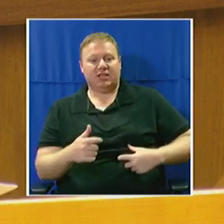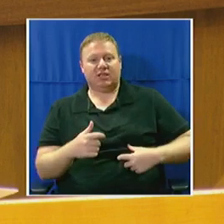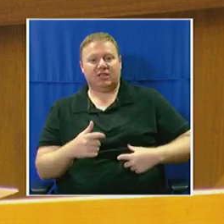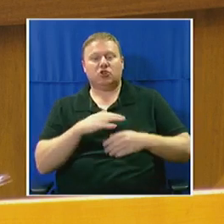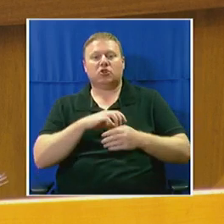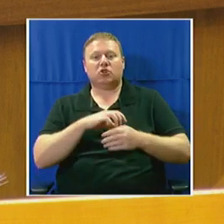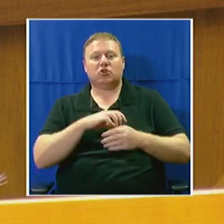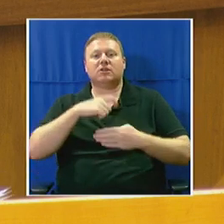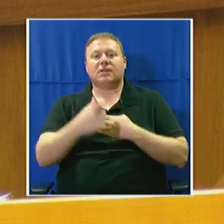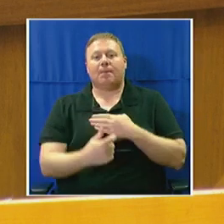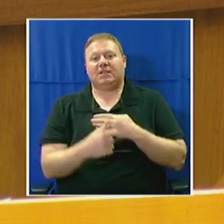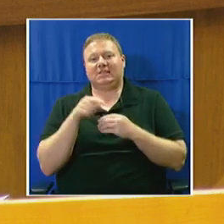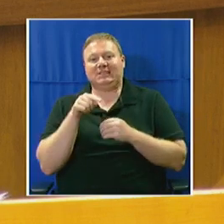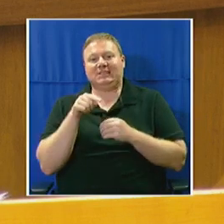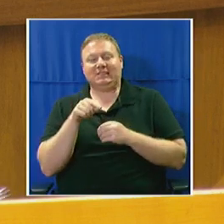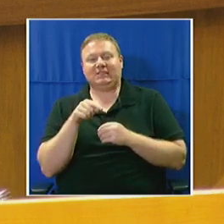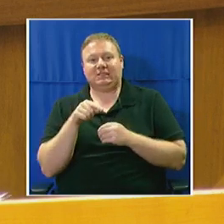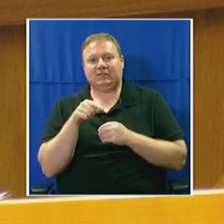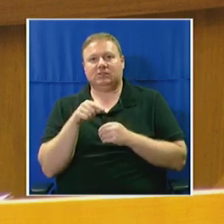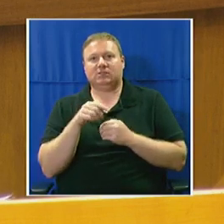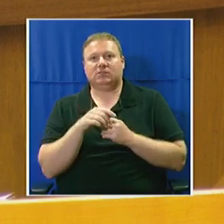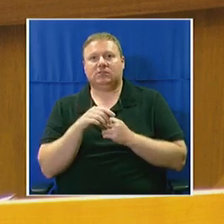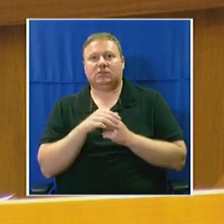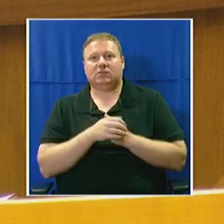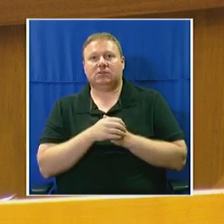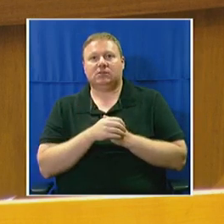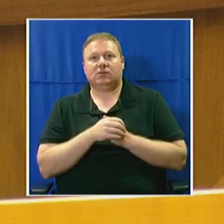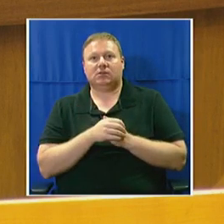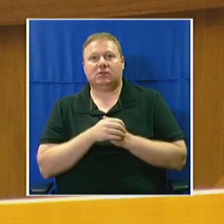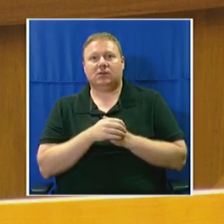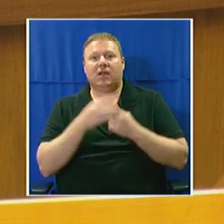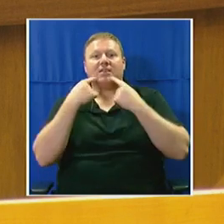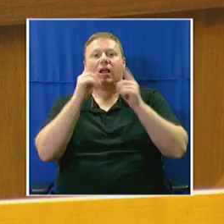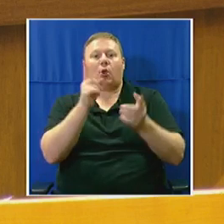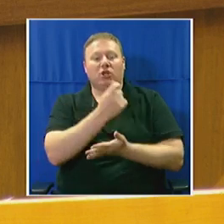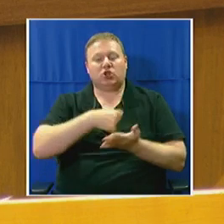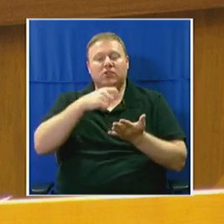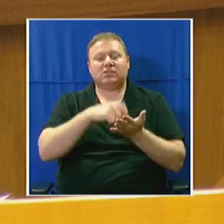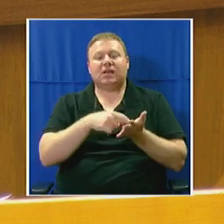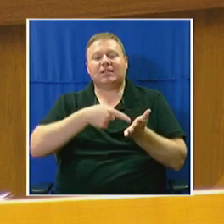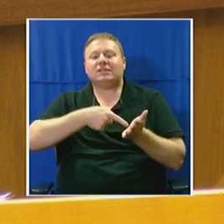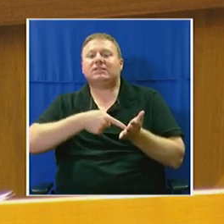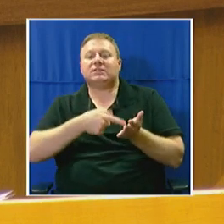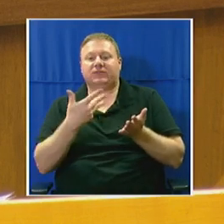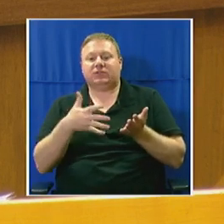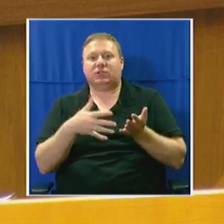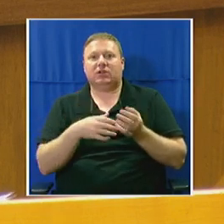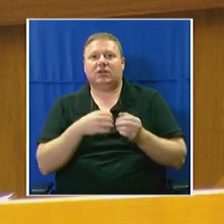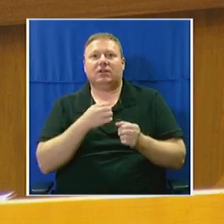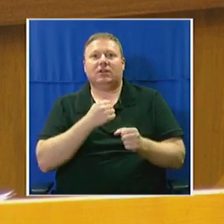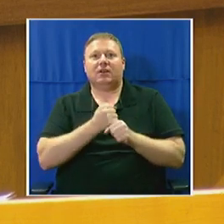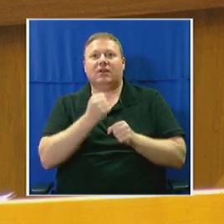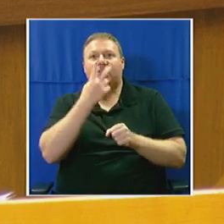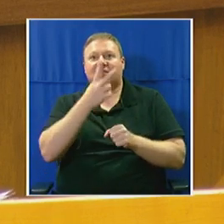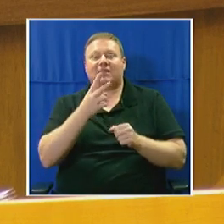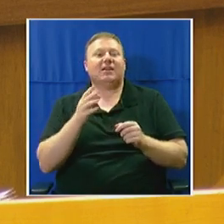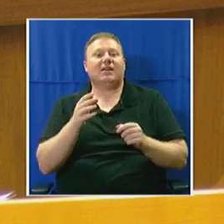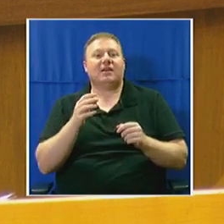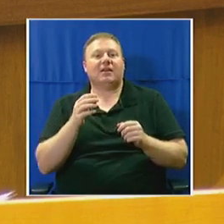violence and femicide took place the signing of this declaration must never be seen as a victory of